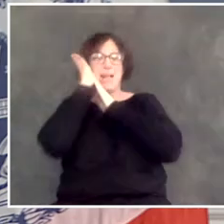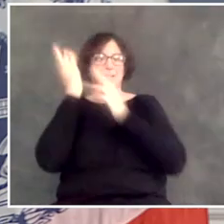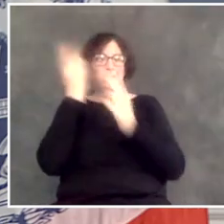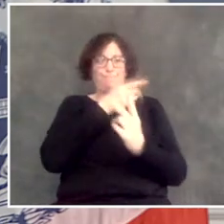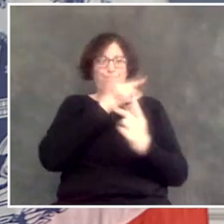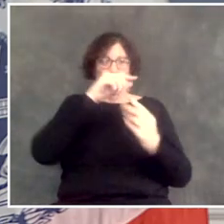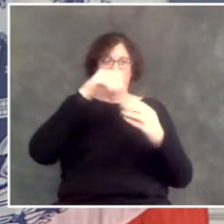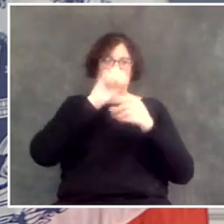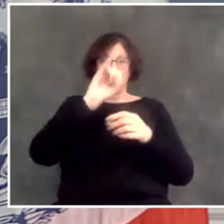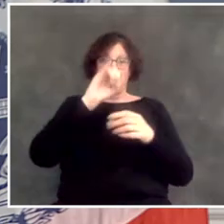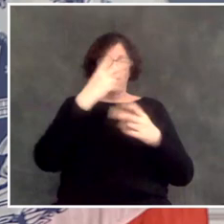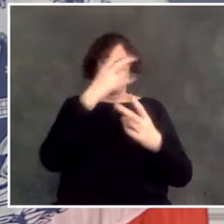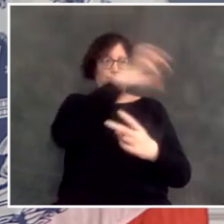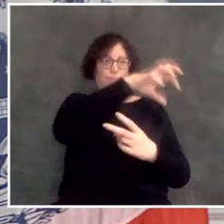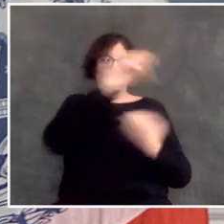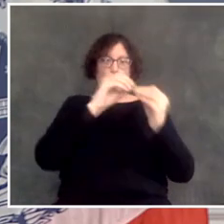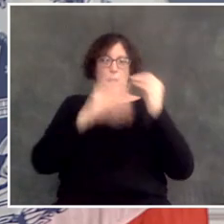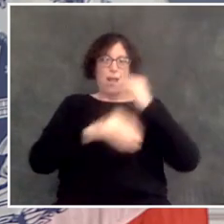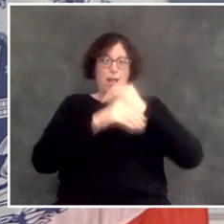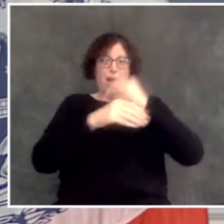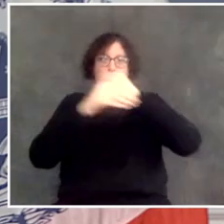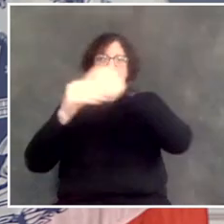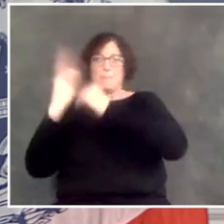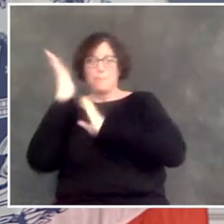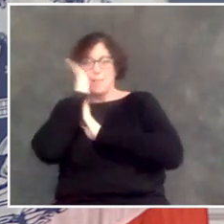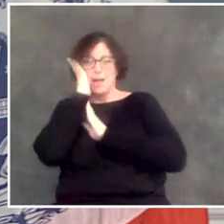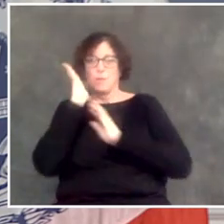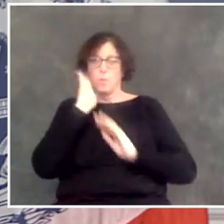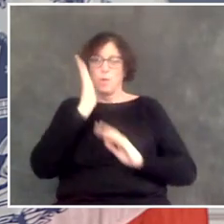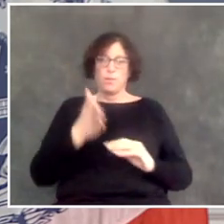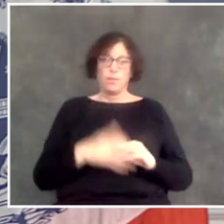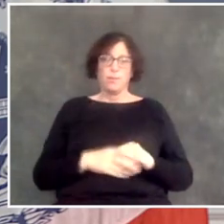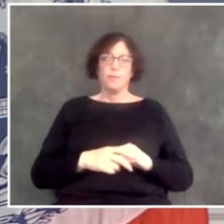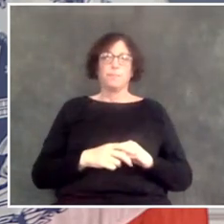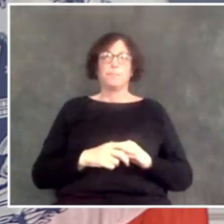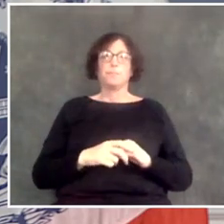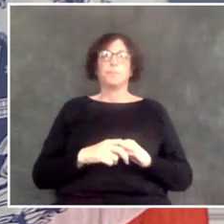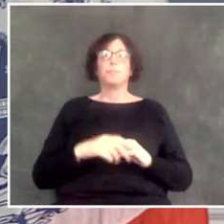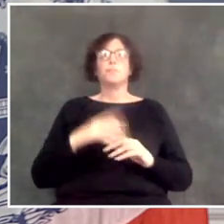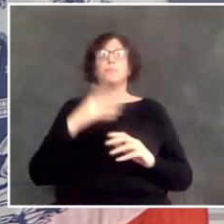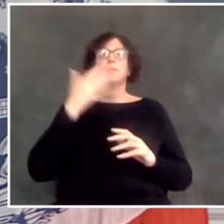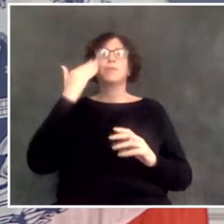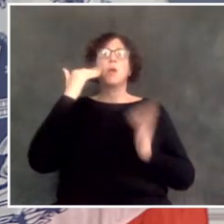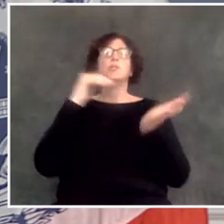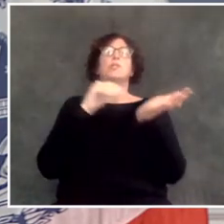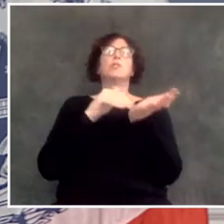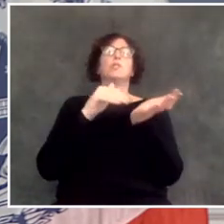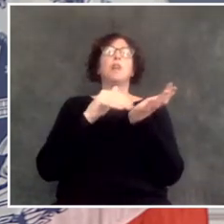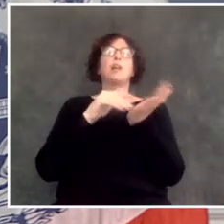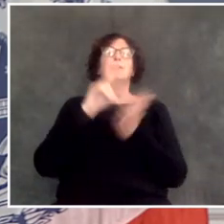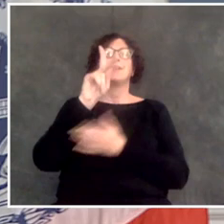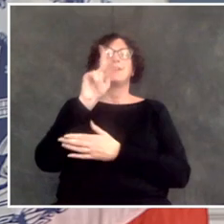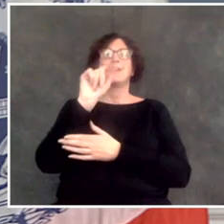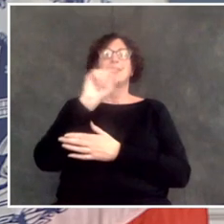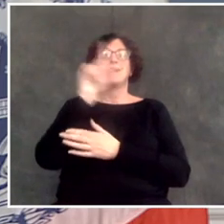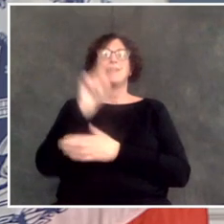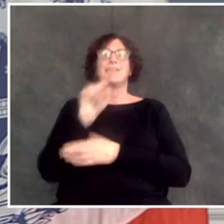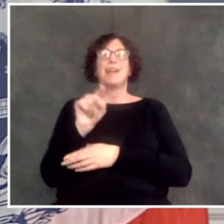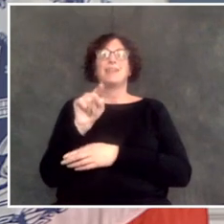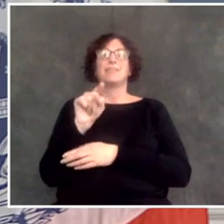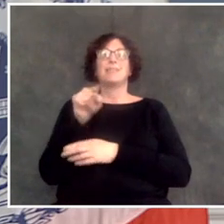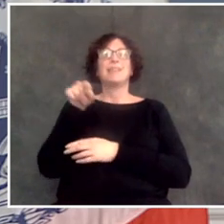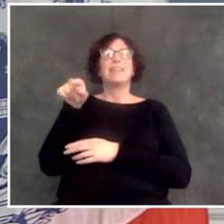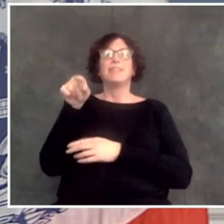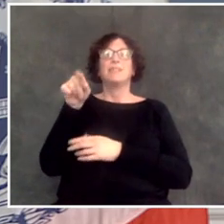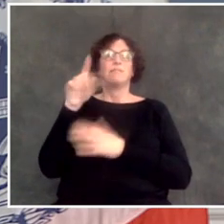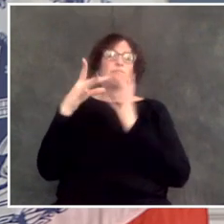early on in this crisis, talked about turning a cafeteria into an ICU or putting a tent in the parking lot or whatever it takes. Getting